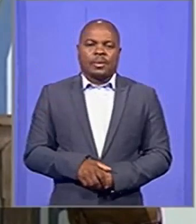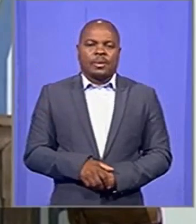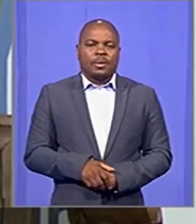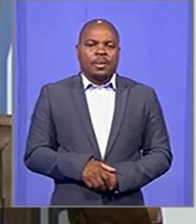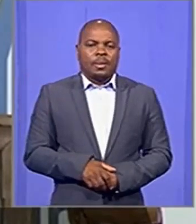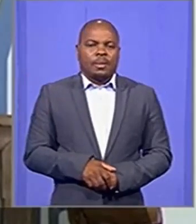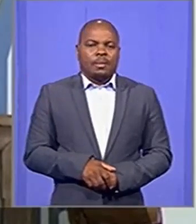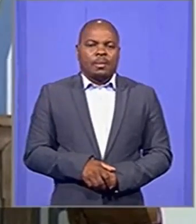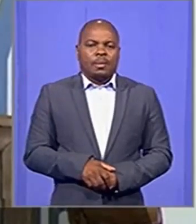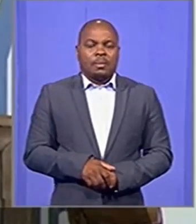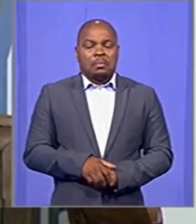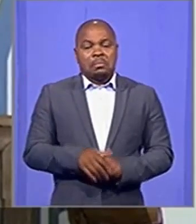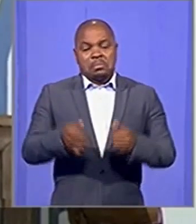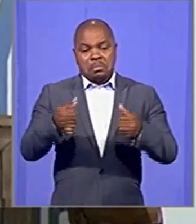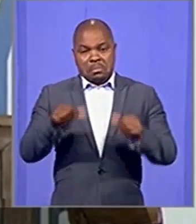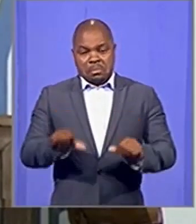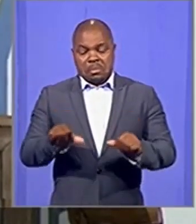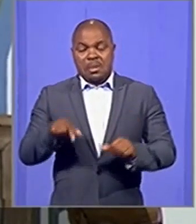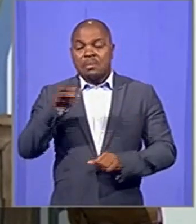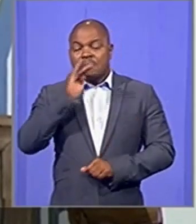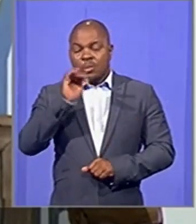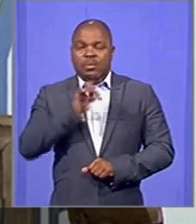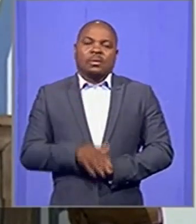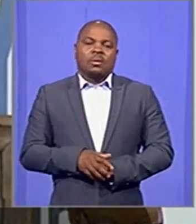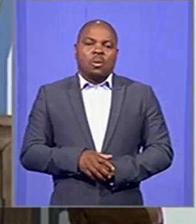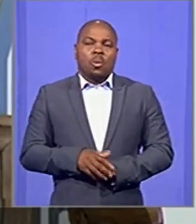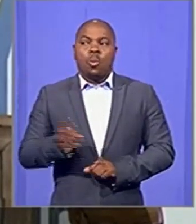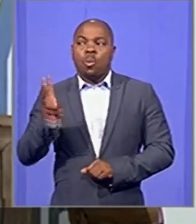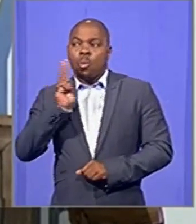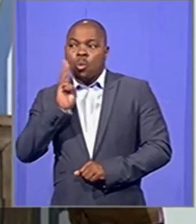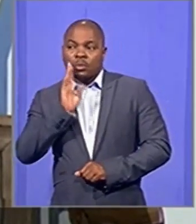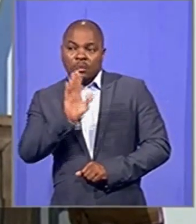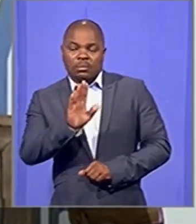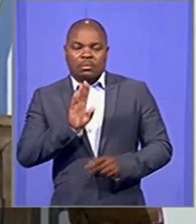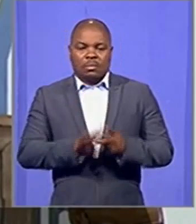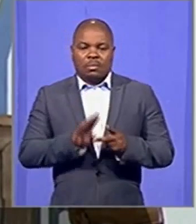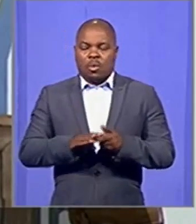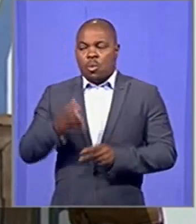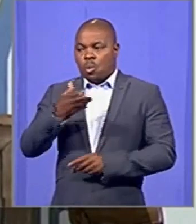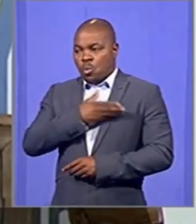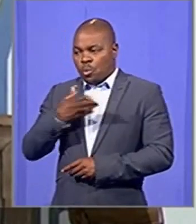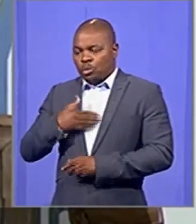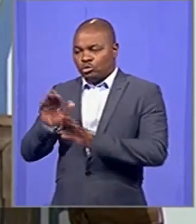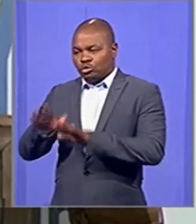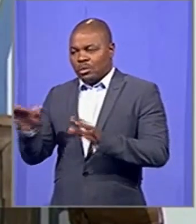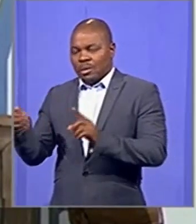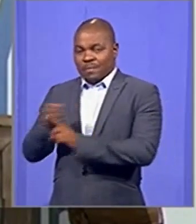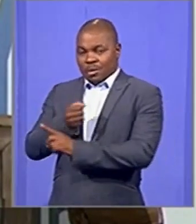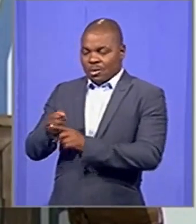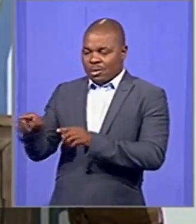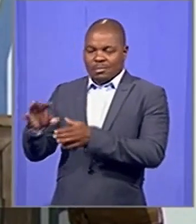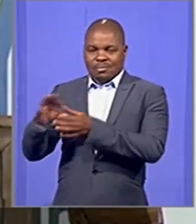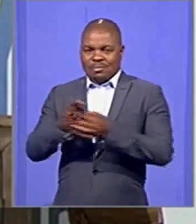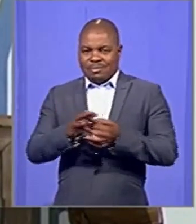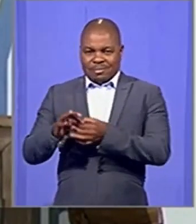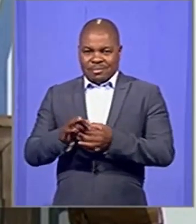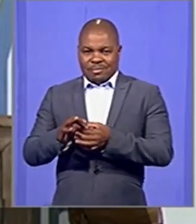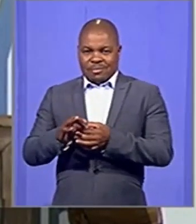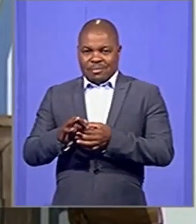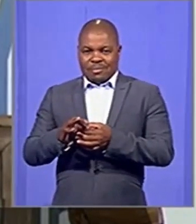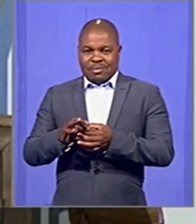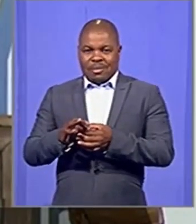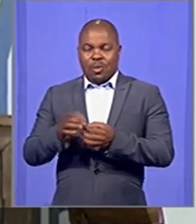This sub-theme underscores the link between water and violence against women and children, emphasizing the